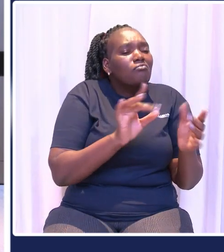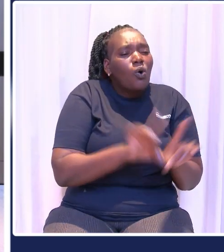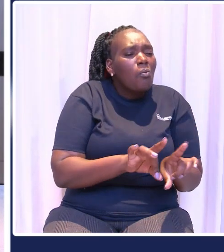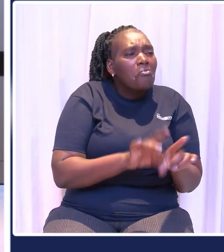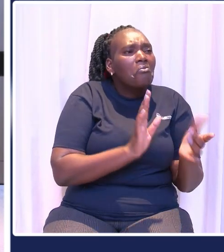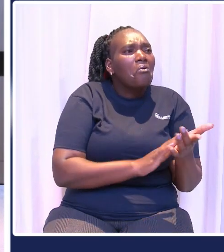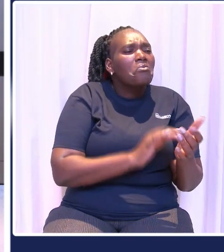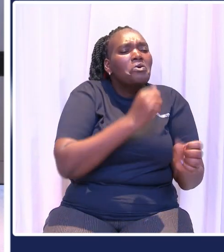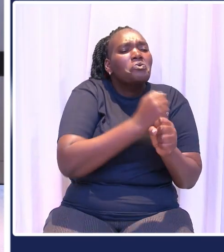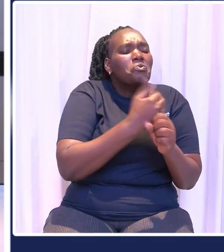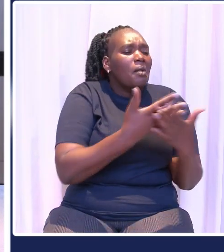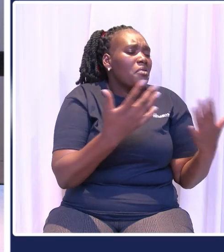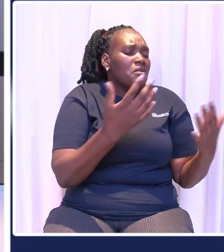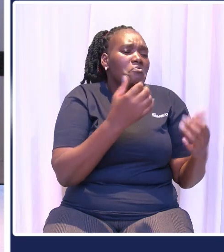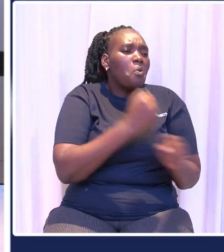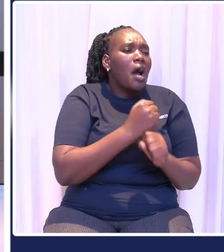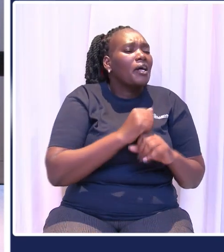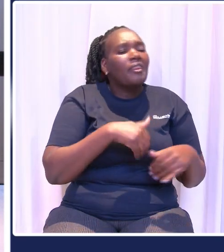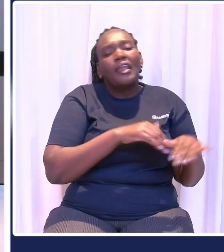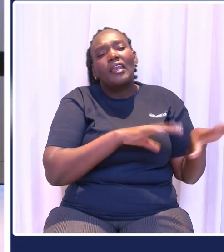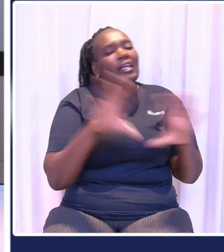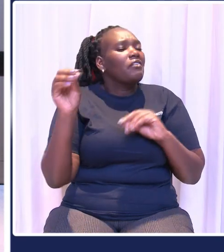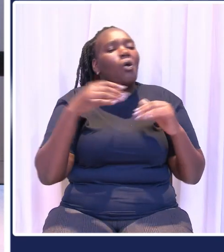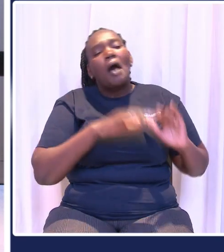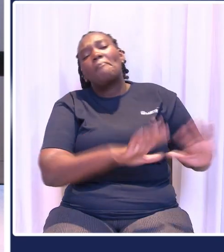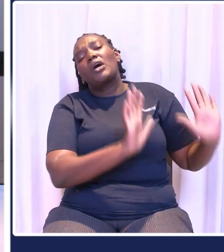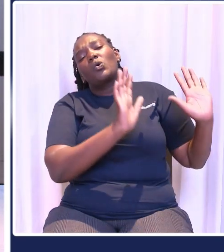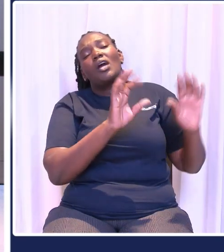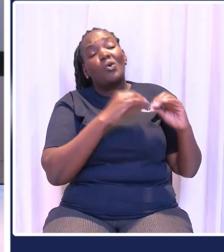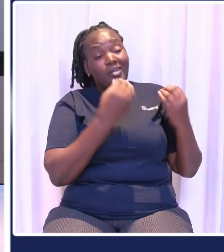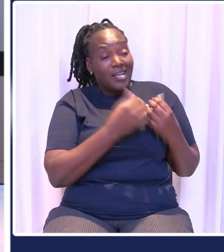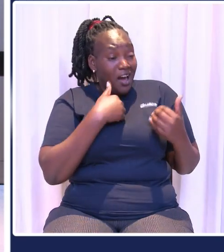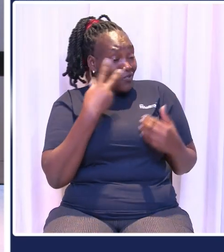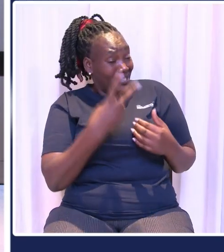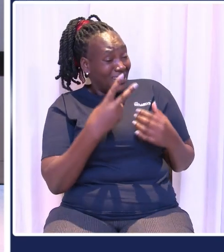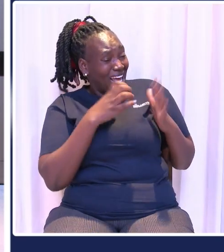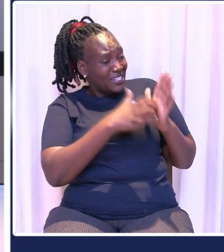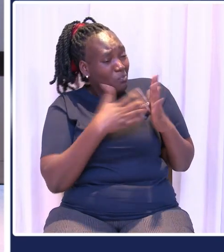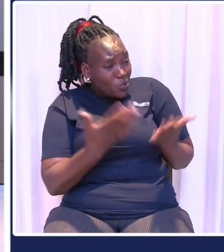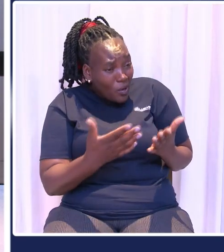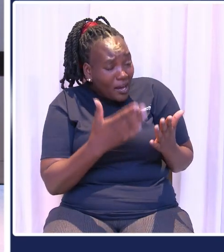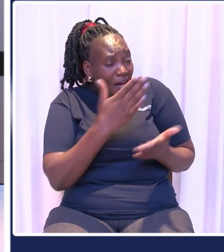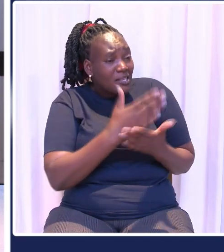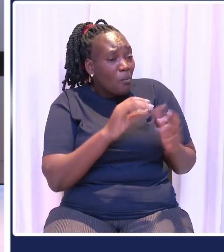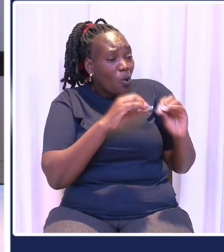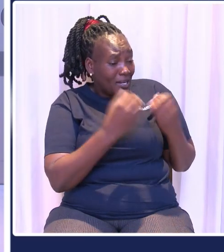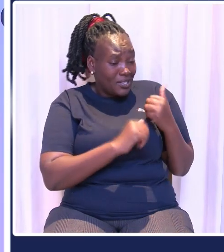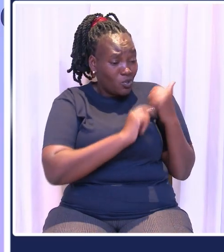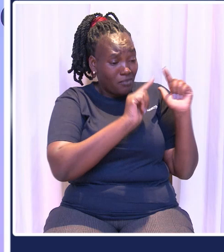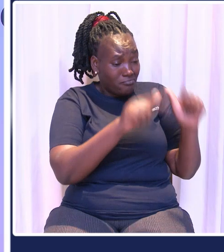some work and then leave and sort of abandon an organization. Have you seen examples where maybe organizations are coming